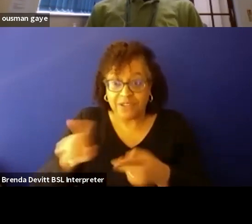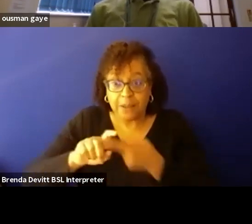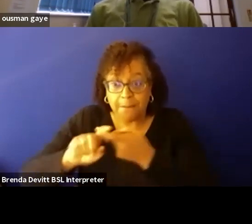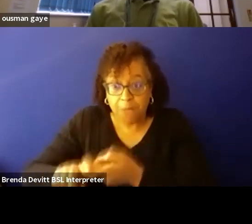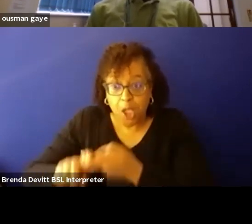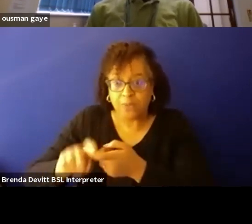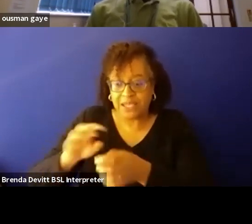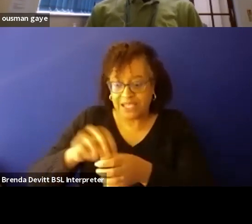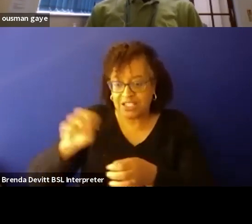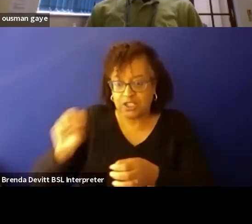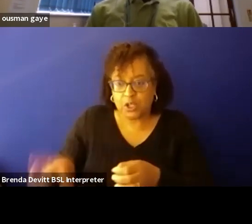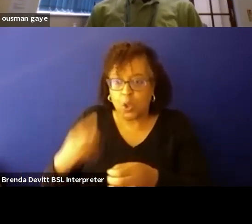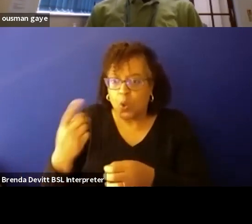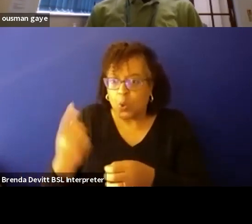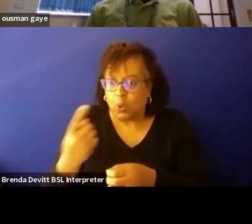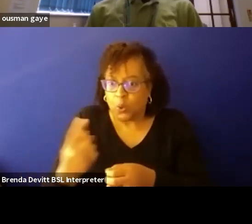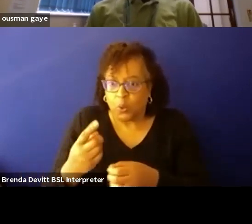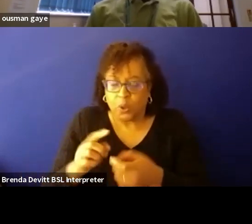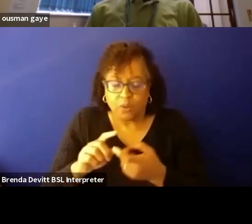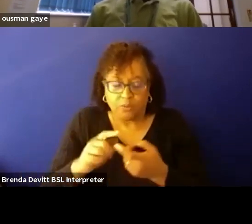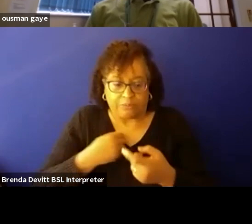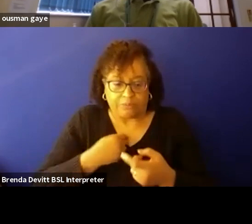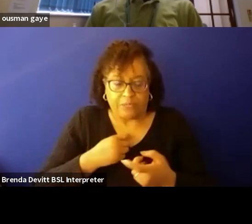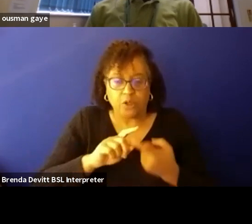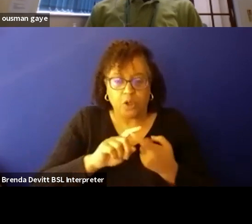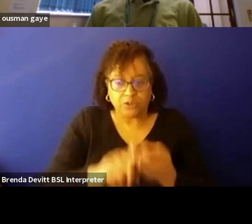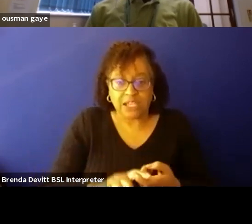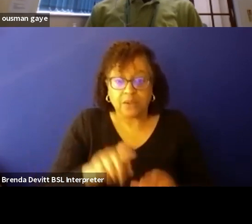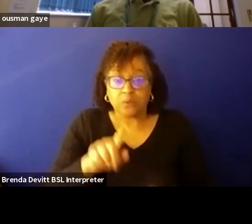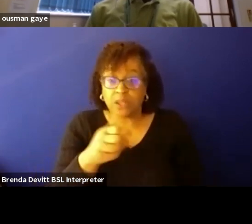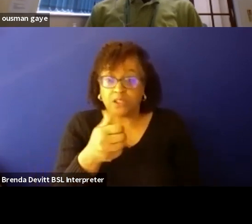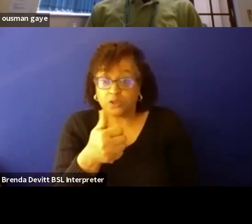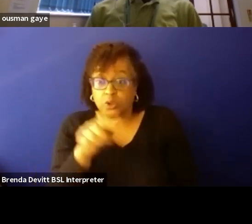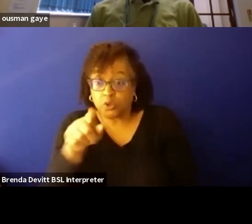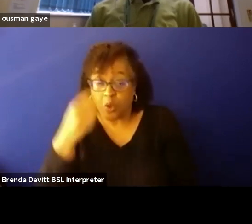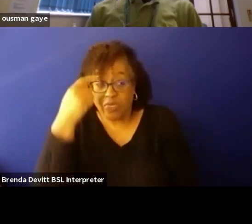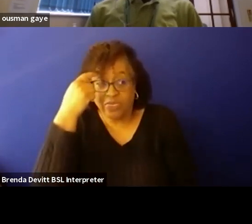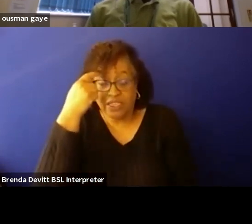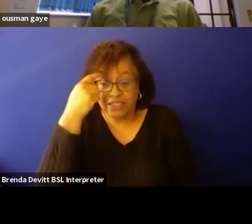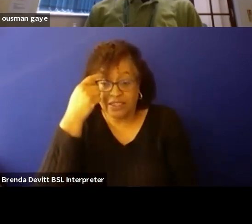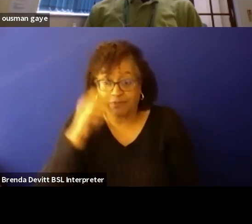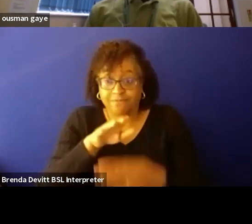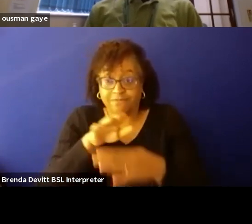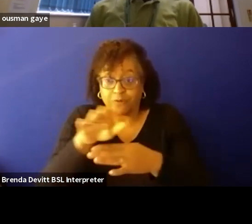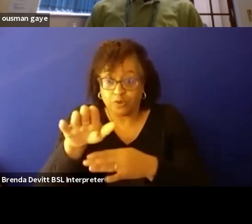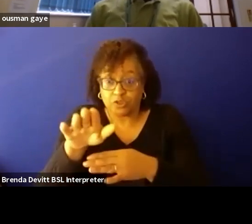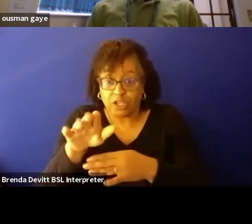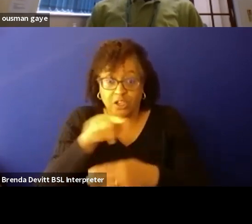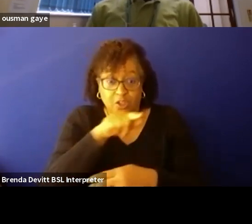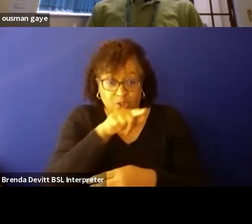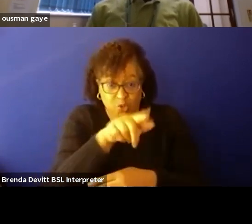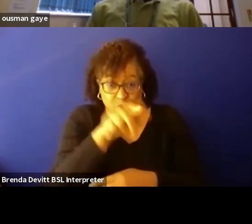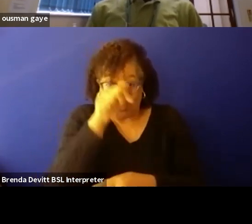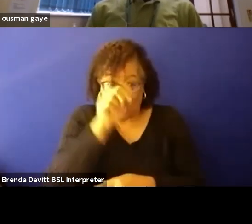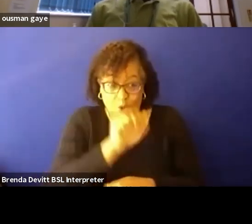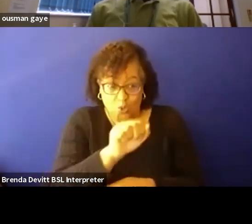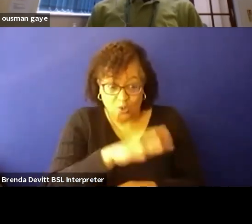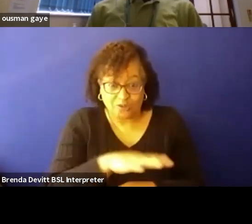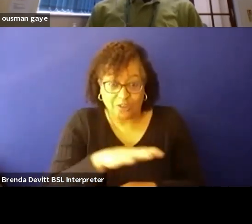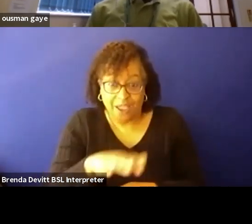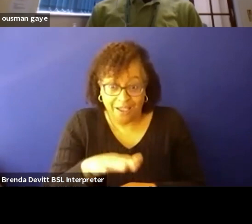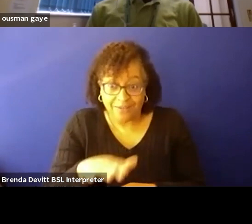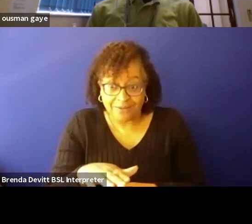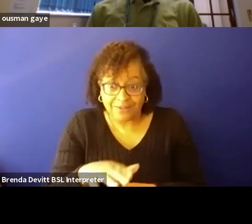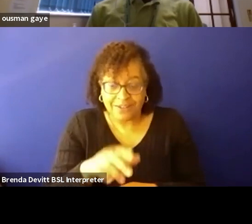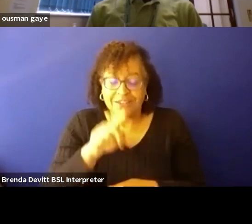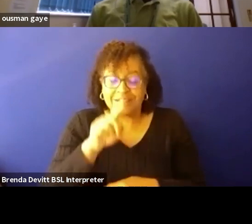So I mean, it's really good that you're kind of thinking ahead of possibilities that are happening, and you obviously know your child more than anybody else. And if you think